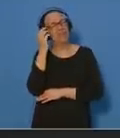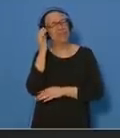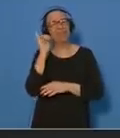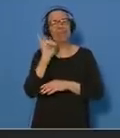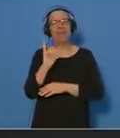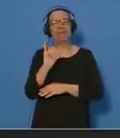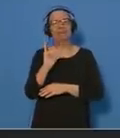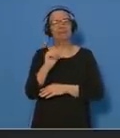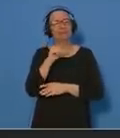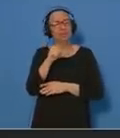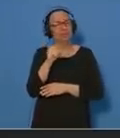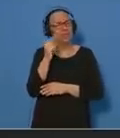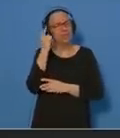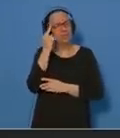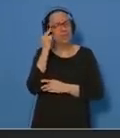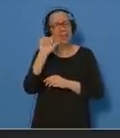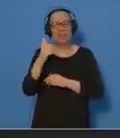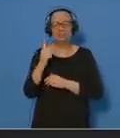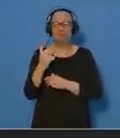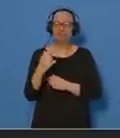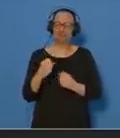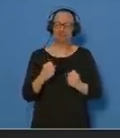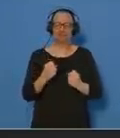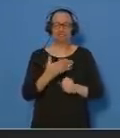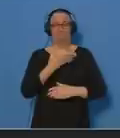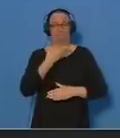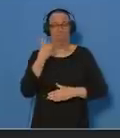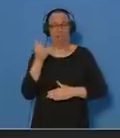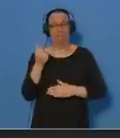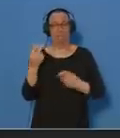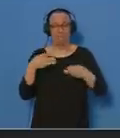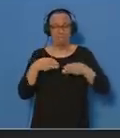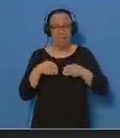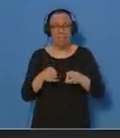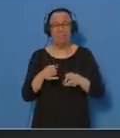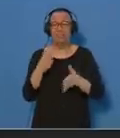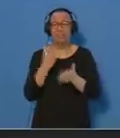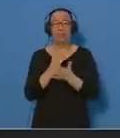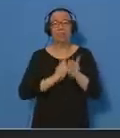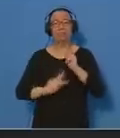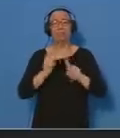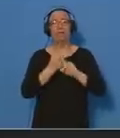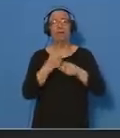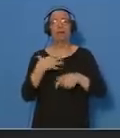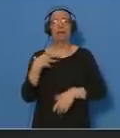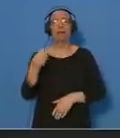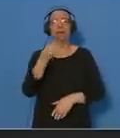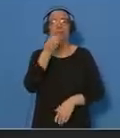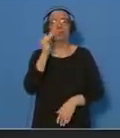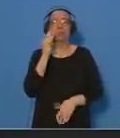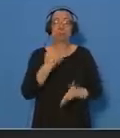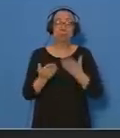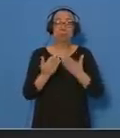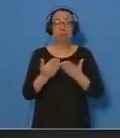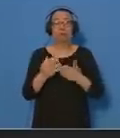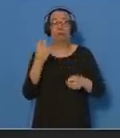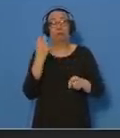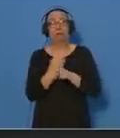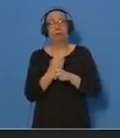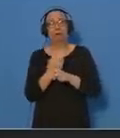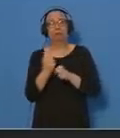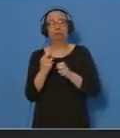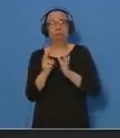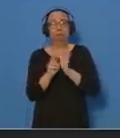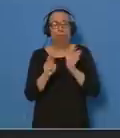stronger measures to help discourage people from leaving their homes, stricter, harsher penalties, for example? I'm not